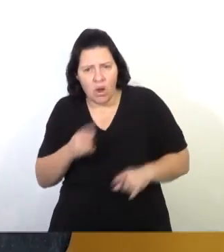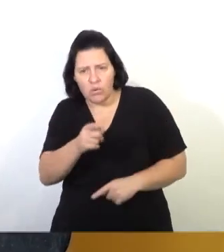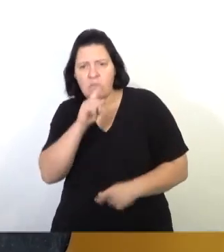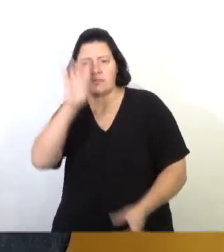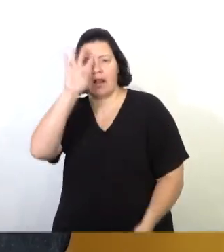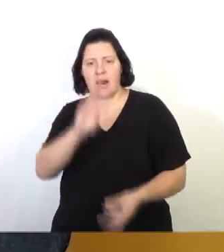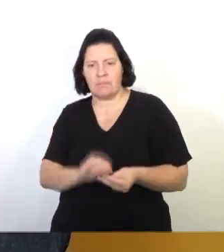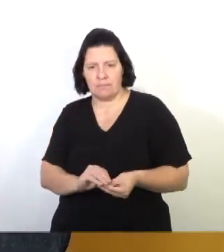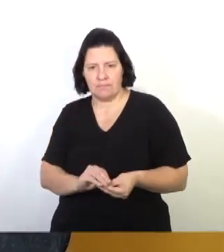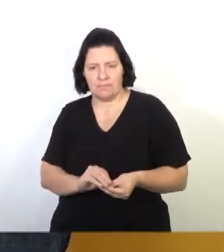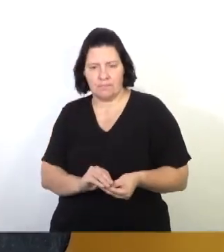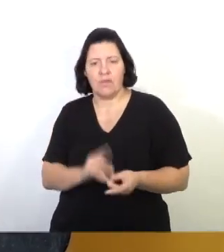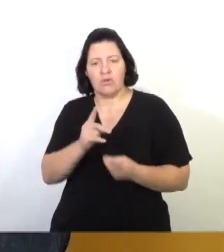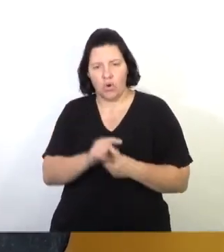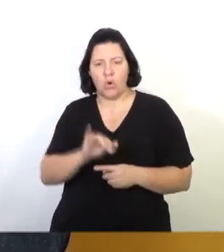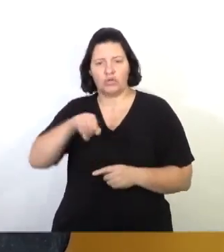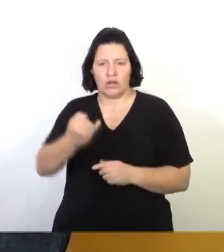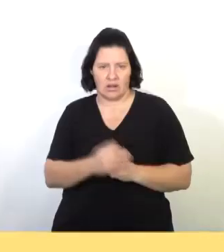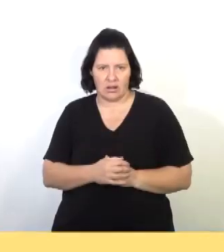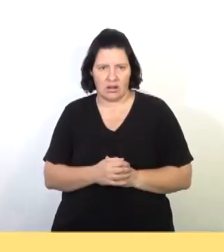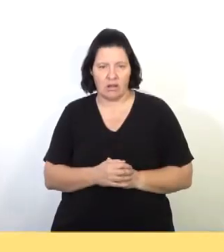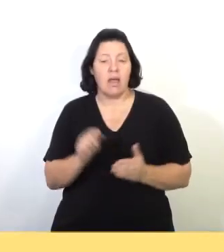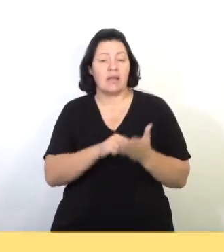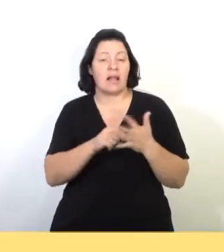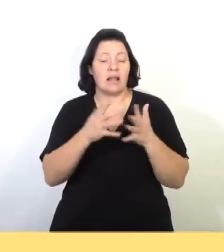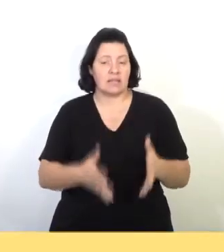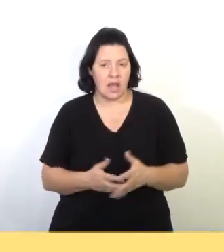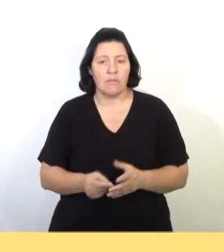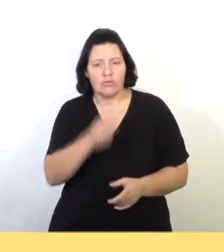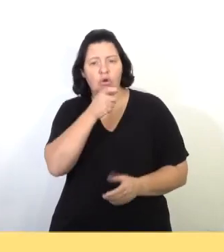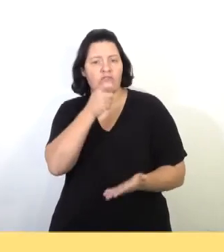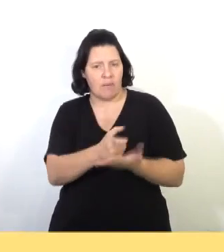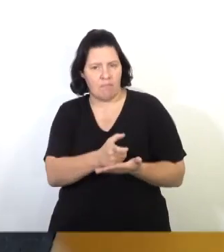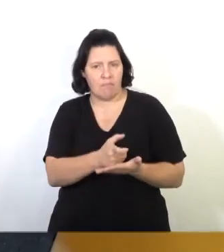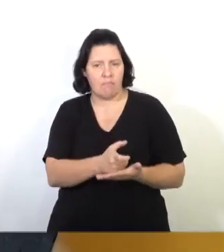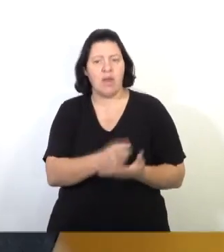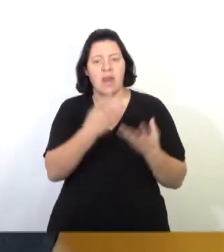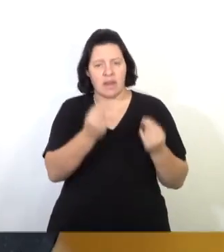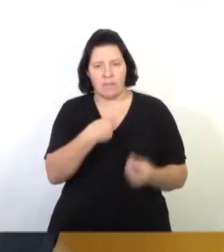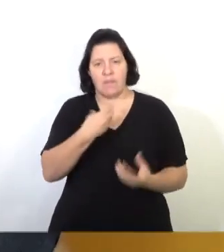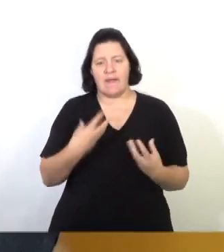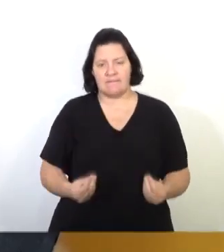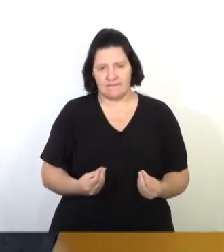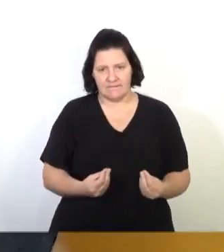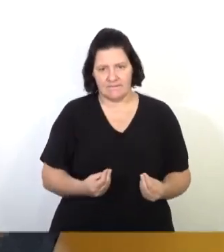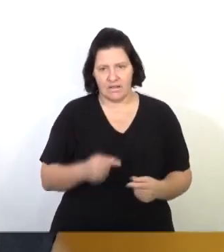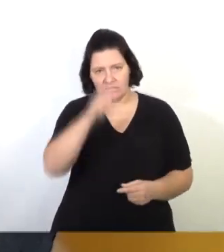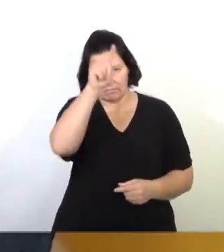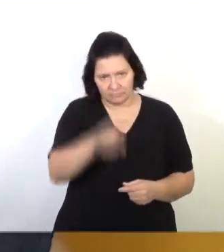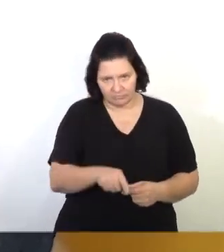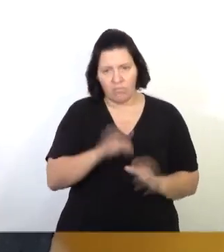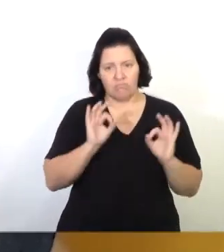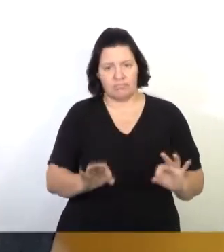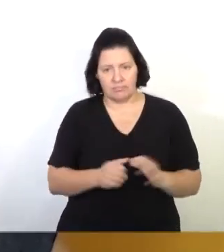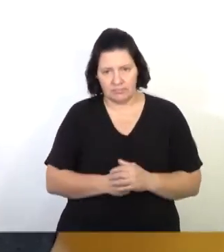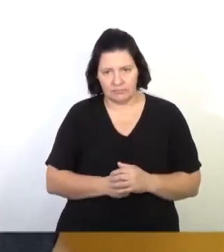have to total your journal. I want you to grab a calculator. I want you to confirm if the numbers that I have here on your screen